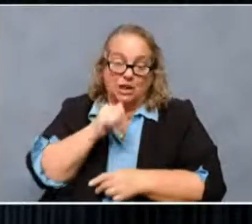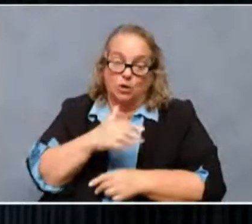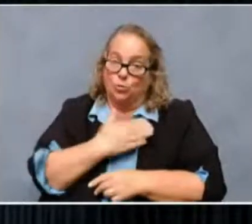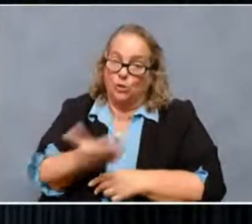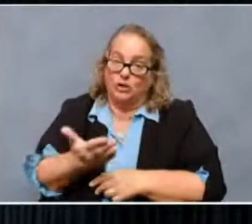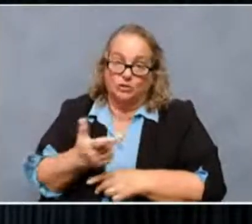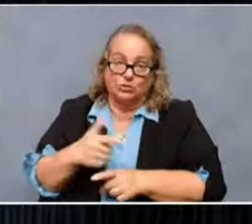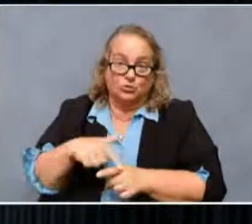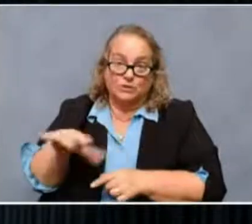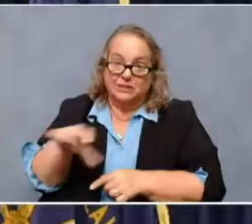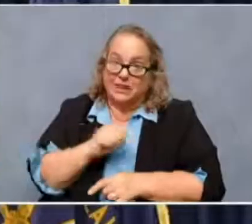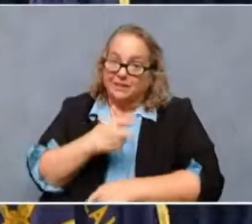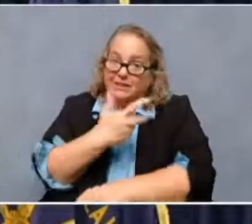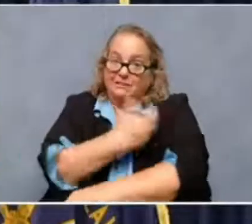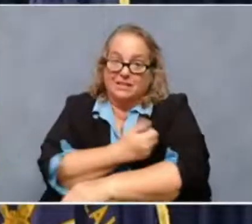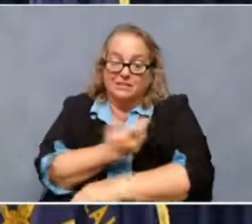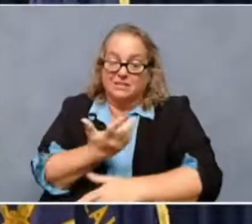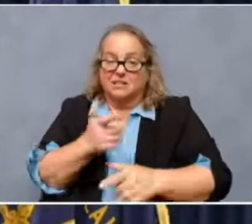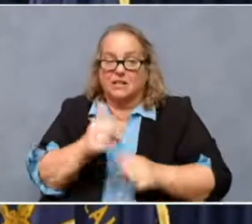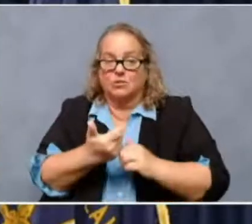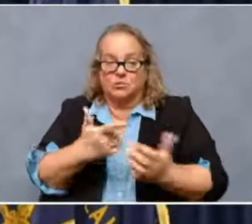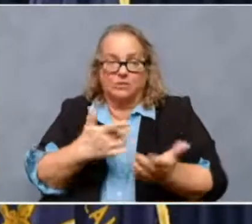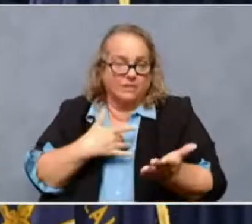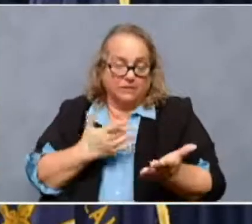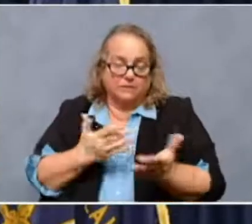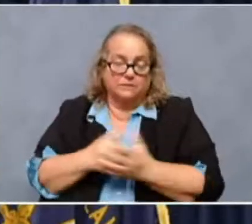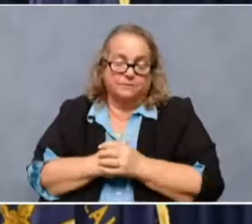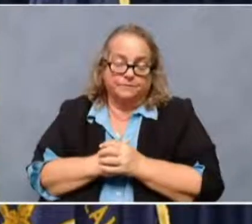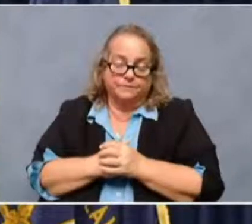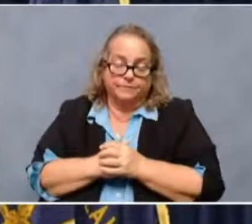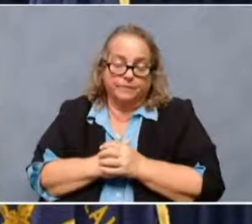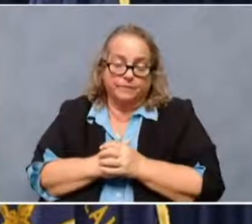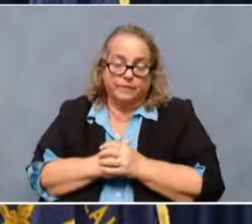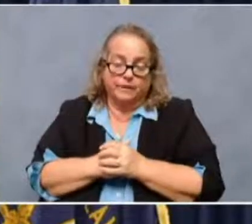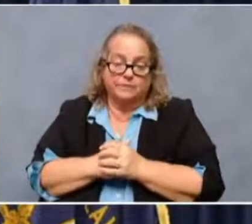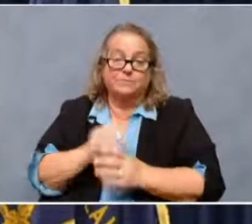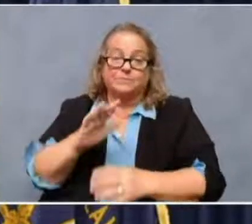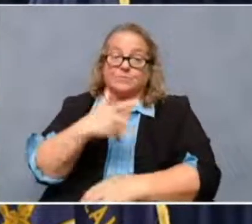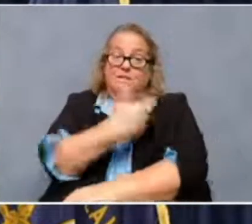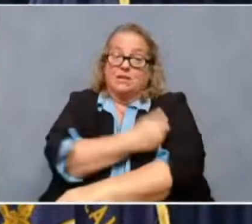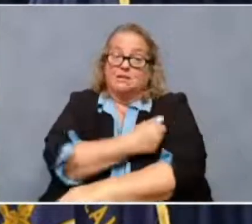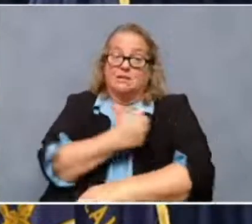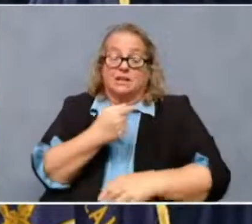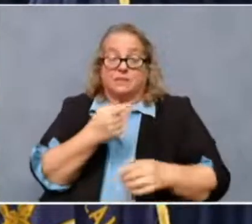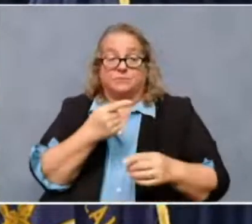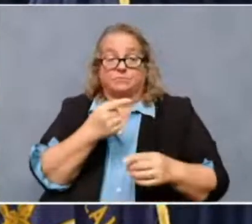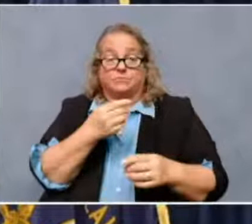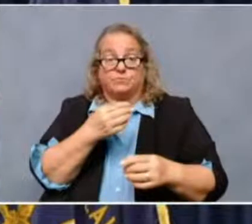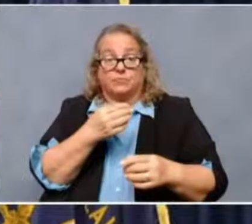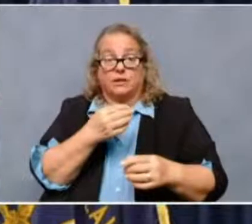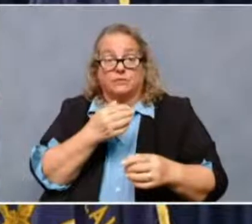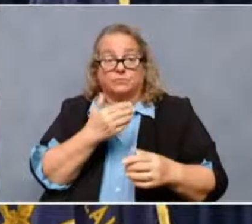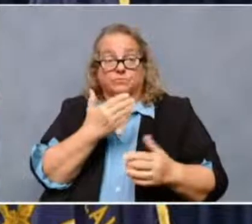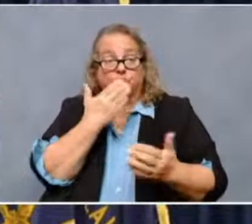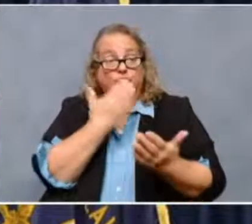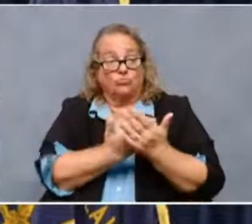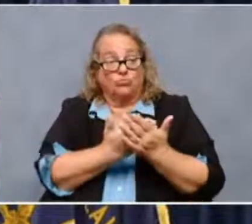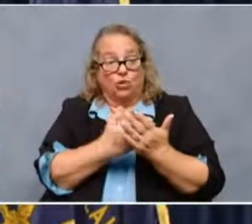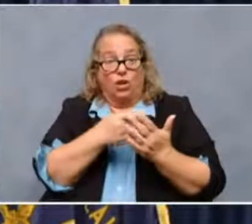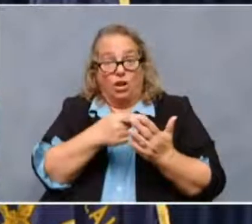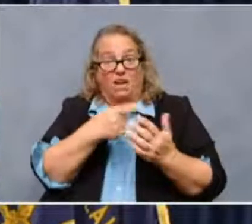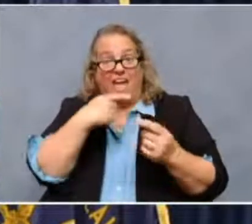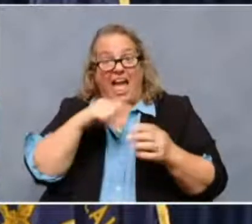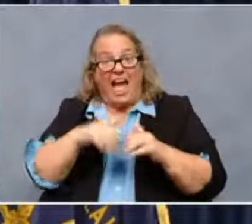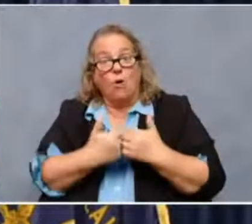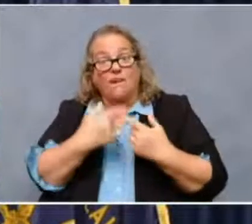parents in these situations? Well, the vaccine and vaccine effectiveness for kids hasn't been communicated fully to parents yet.